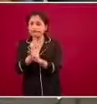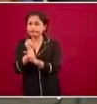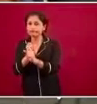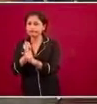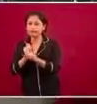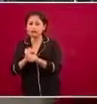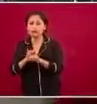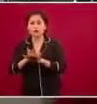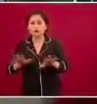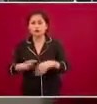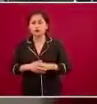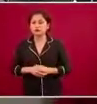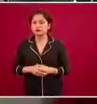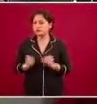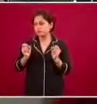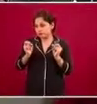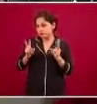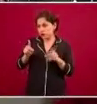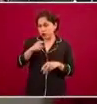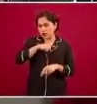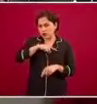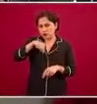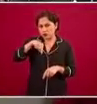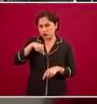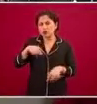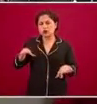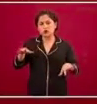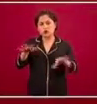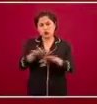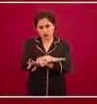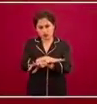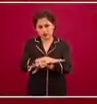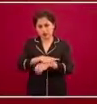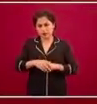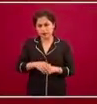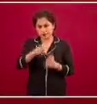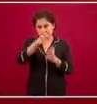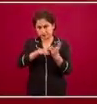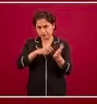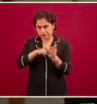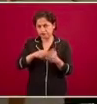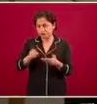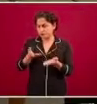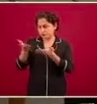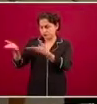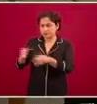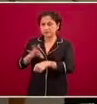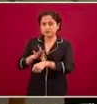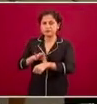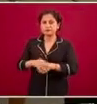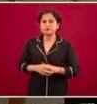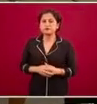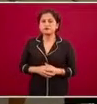7 to 12, and we would like to broaden that window of access to information.